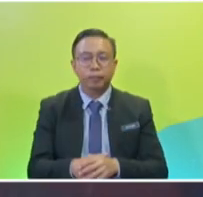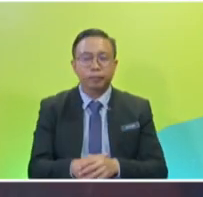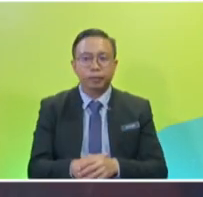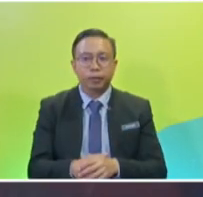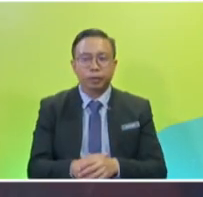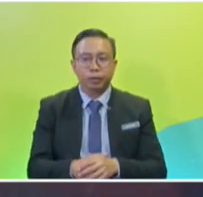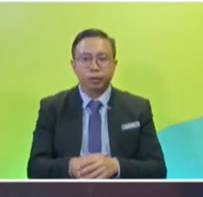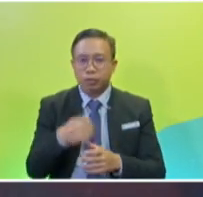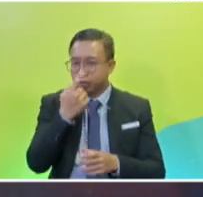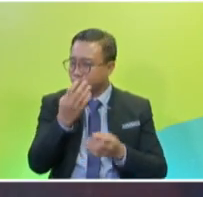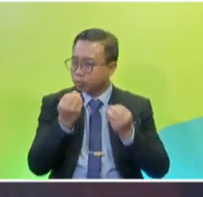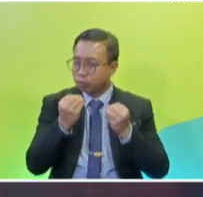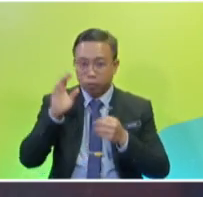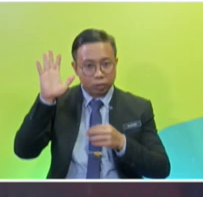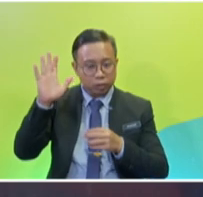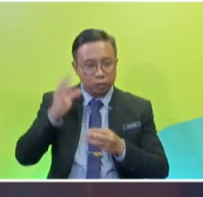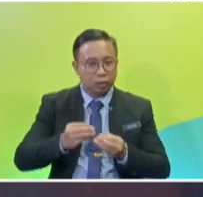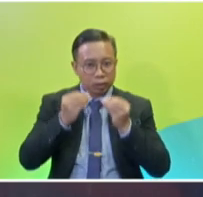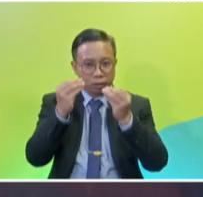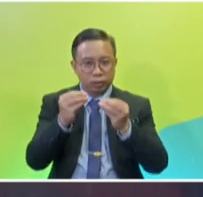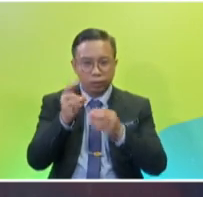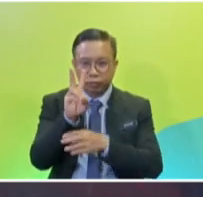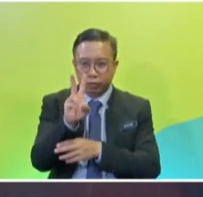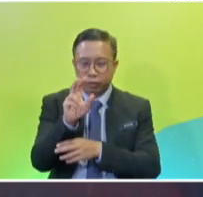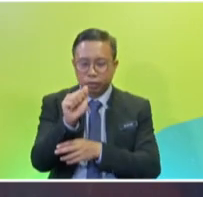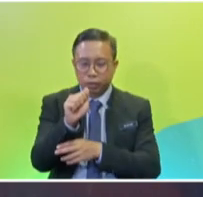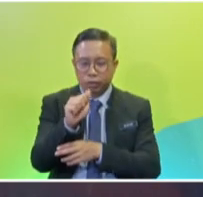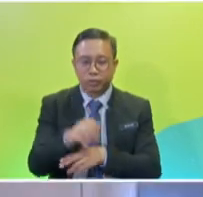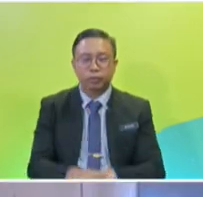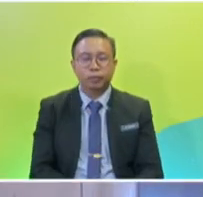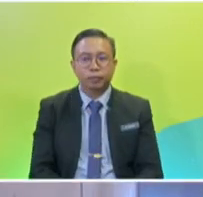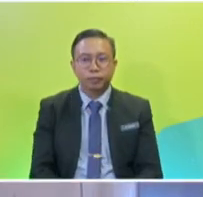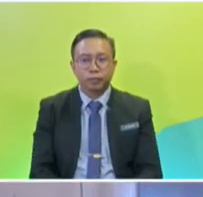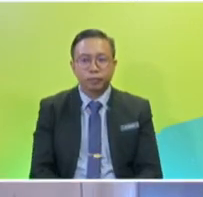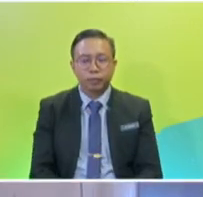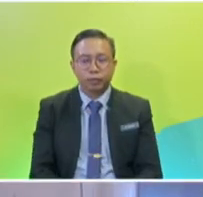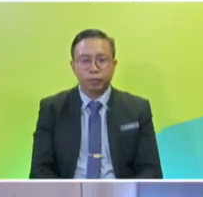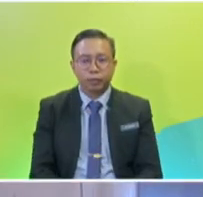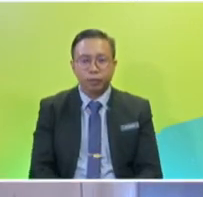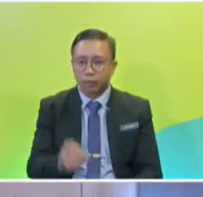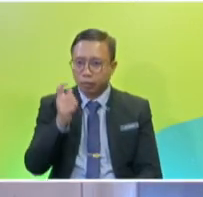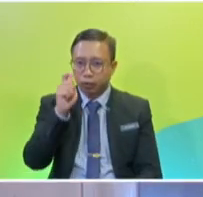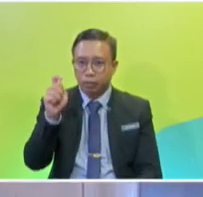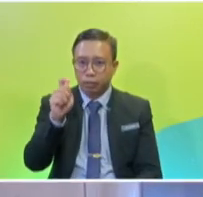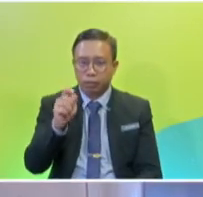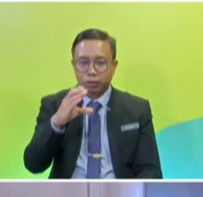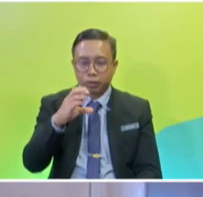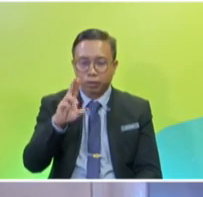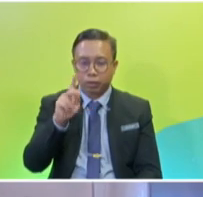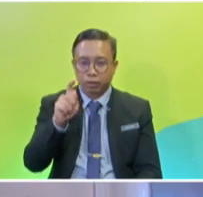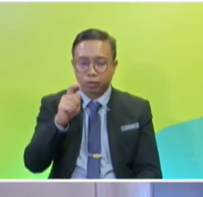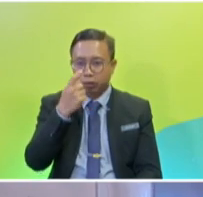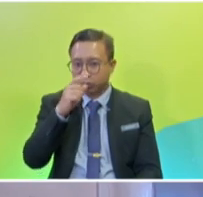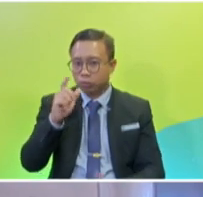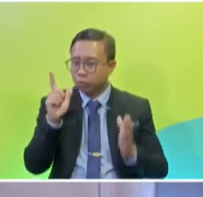like voluntarily give us the VAs, mm-hmm, and I have here will be the cards for me to